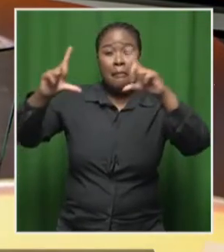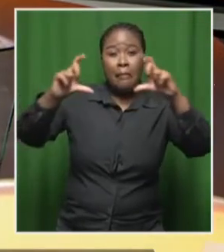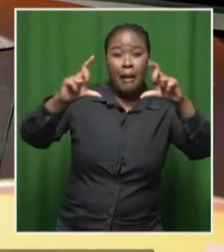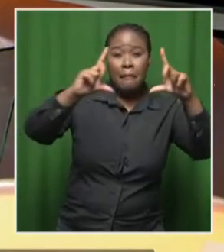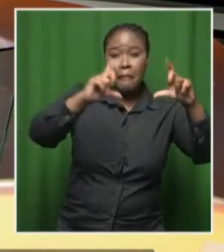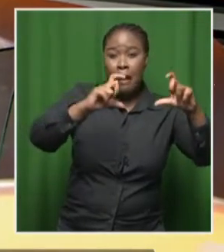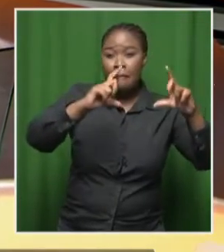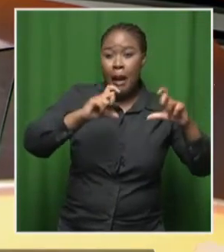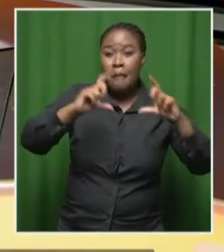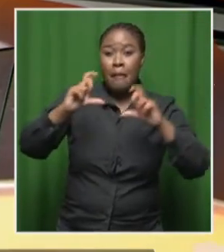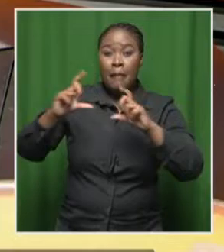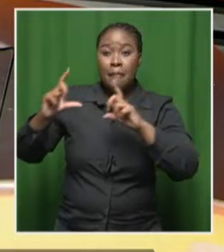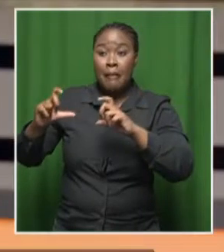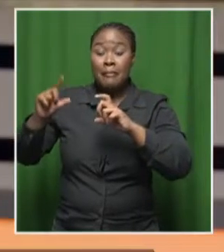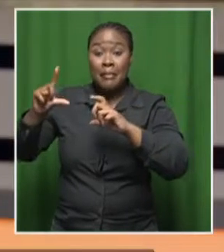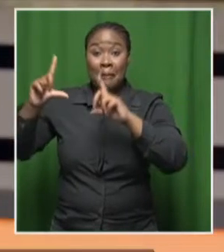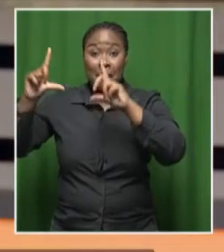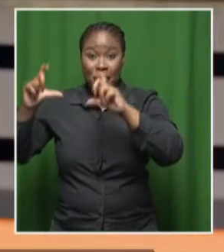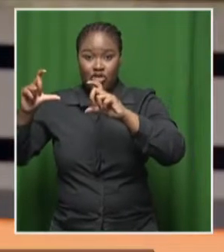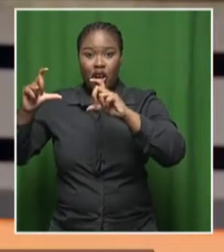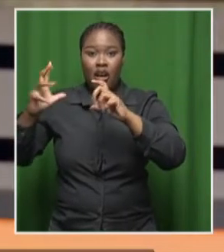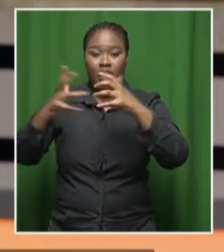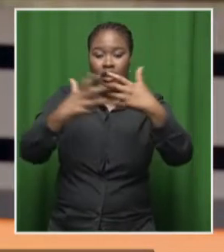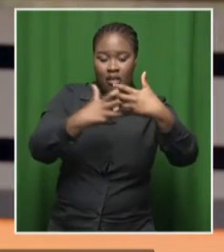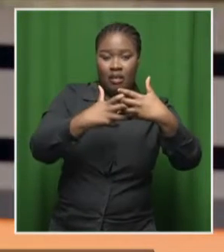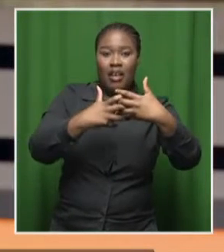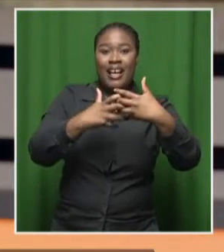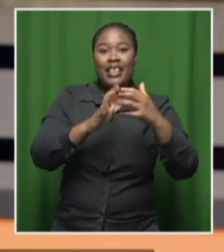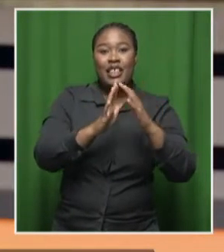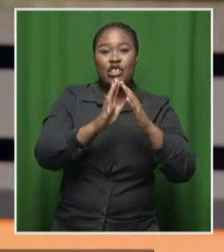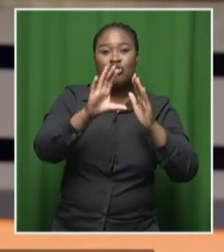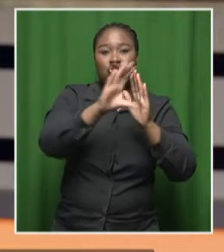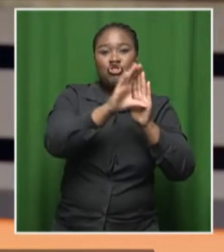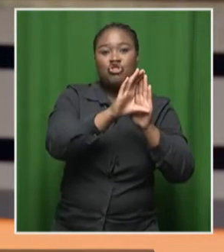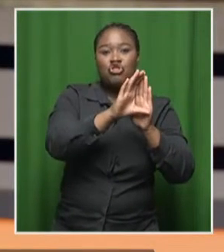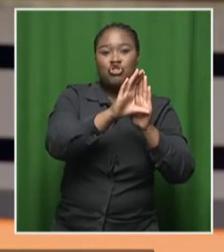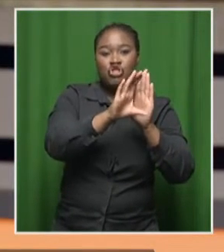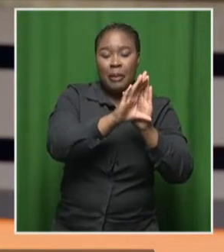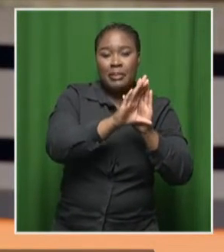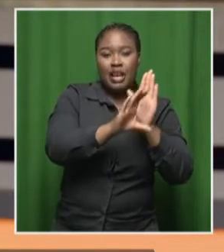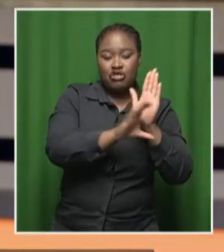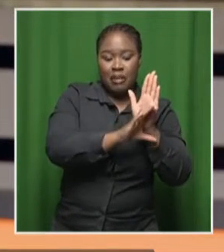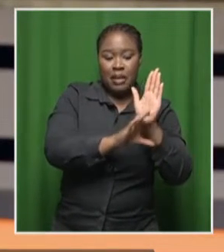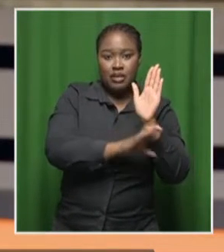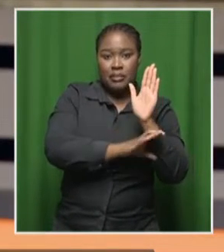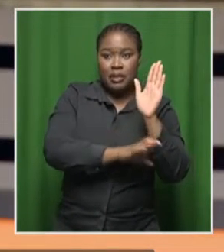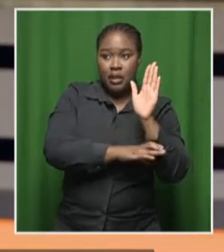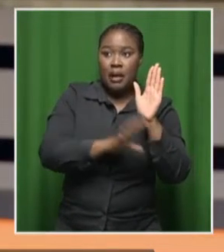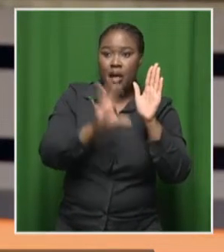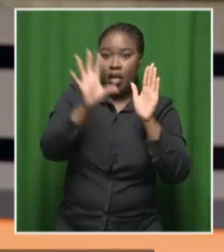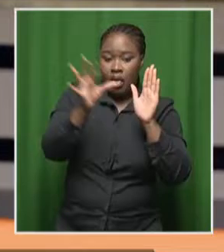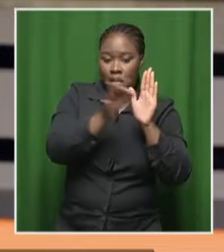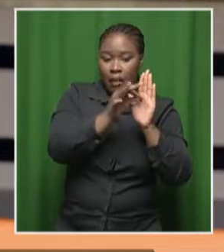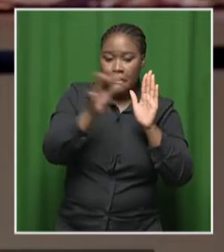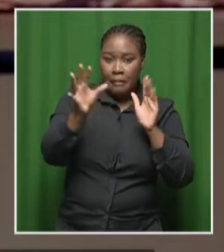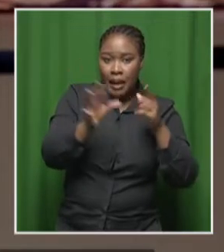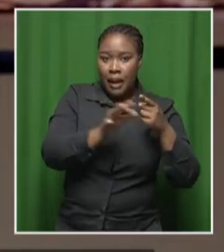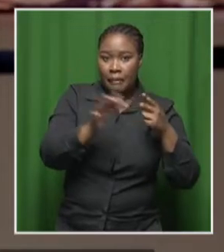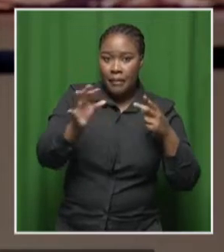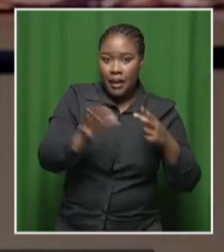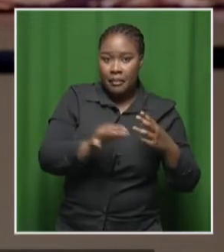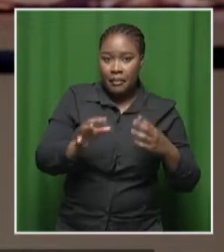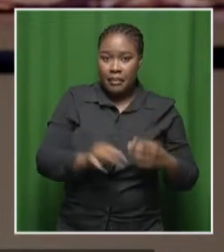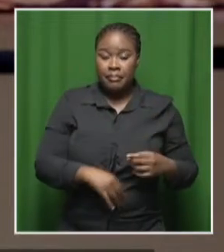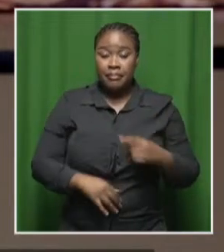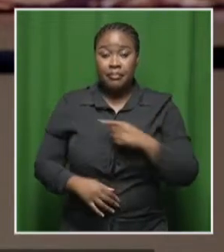each chapter. Do these images tell a certain story? And if so, what story are they telling? Mark Lewis's photographs